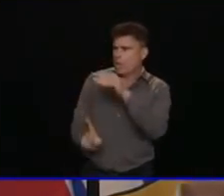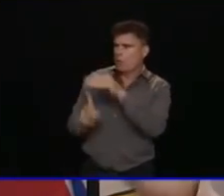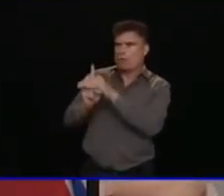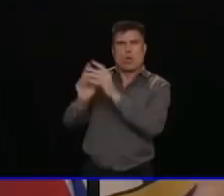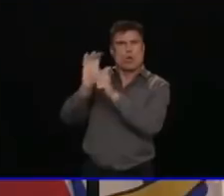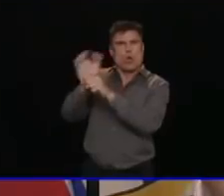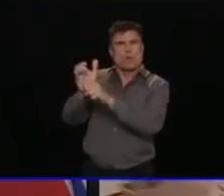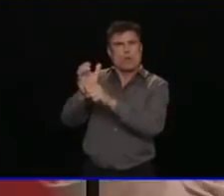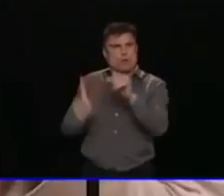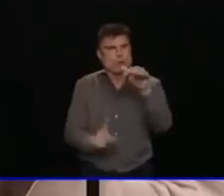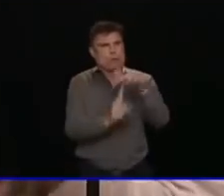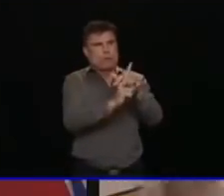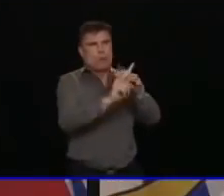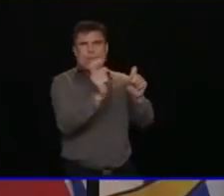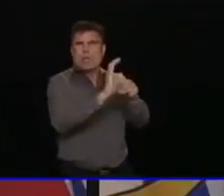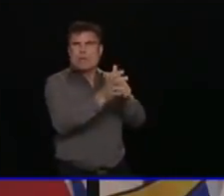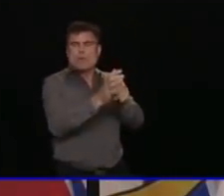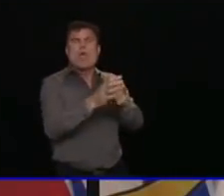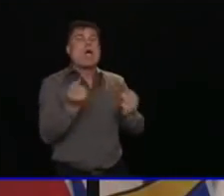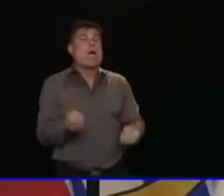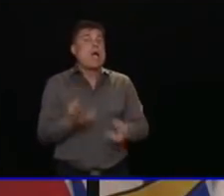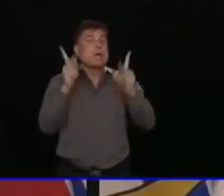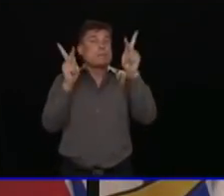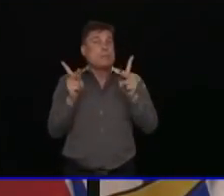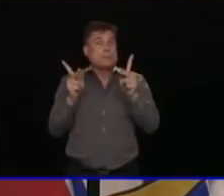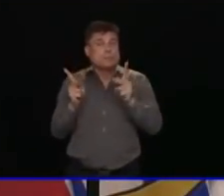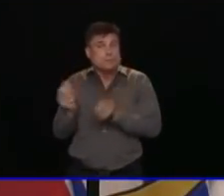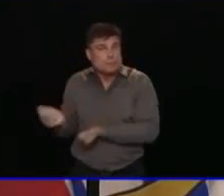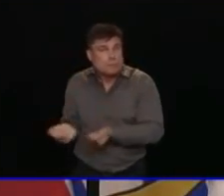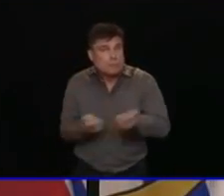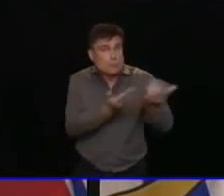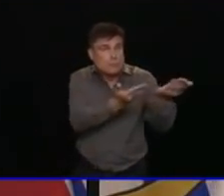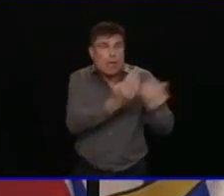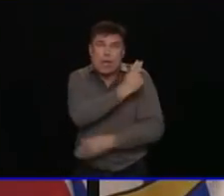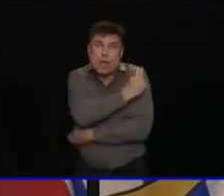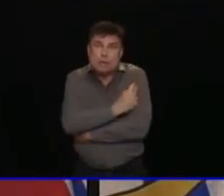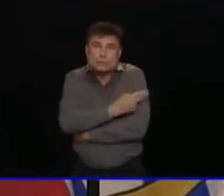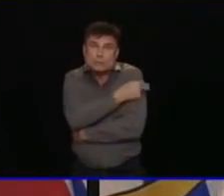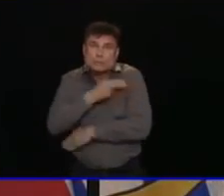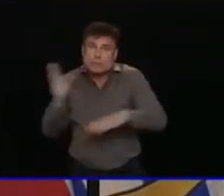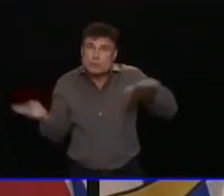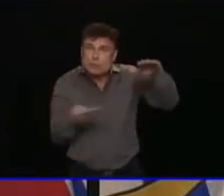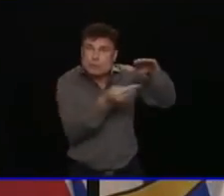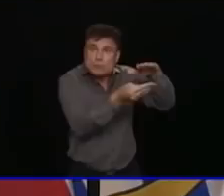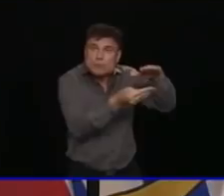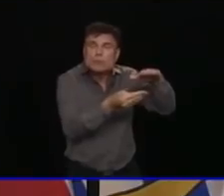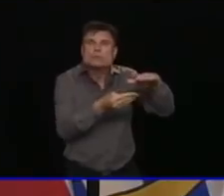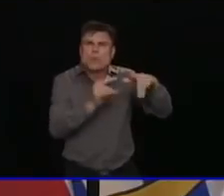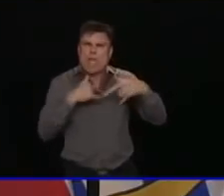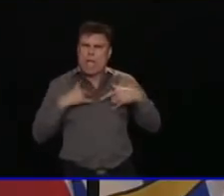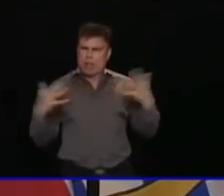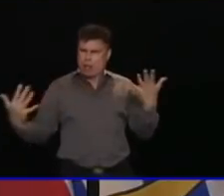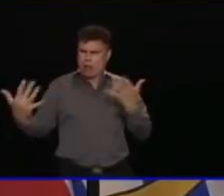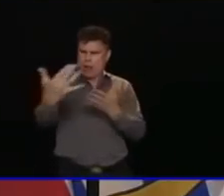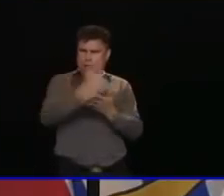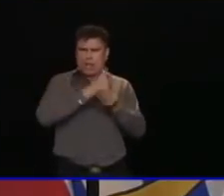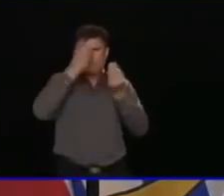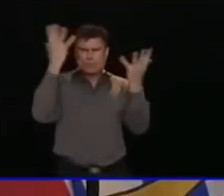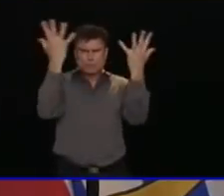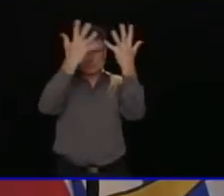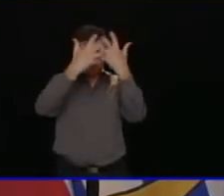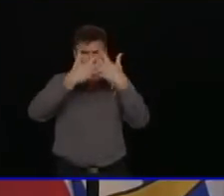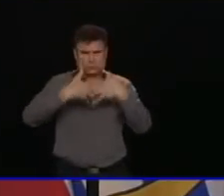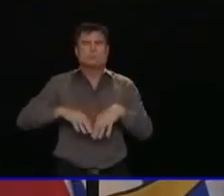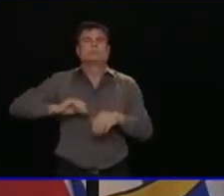not a prediction. It's not telling us what can happen in the future. What it's told us, and one of the things right now, is we have still